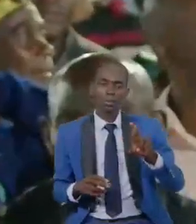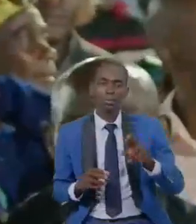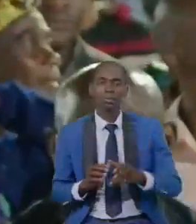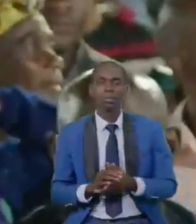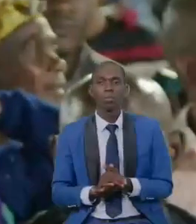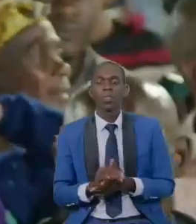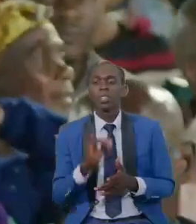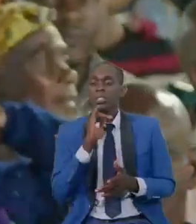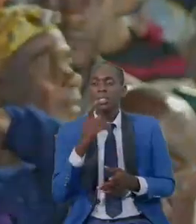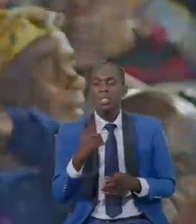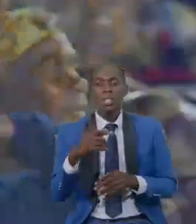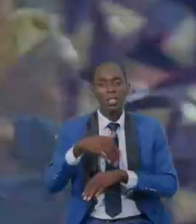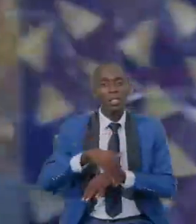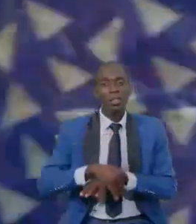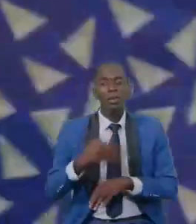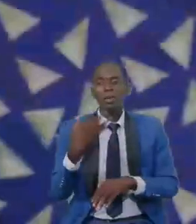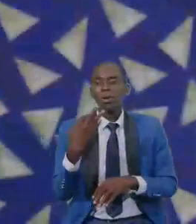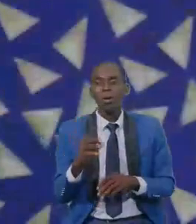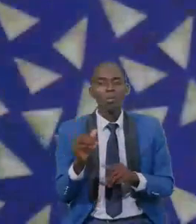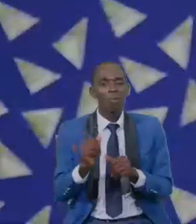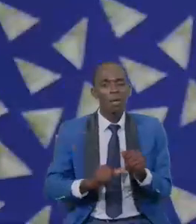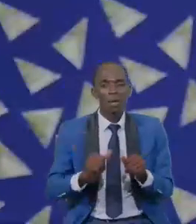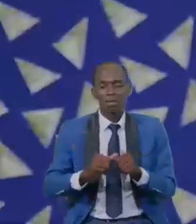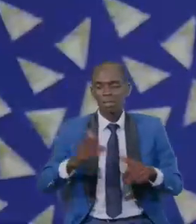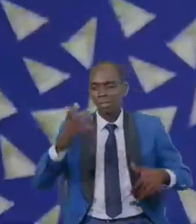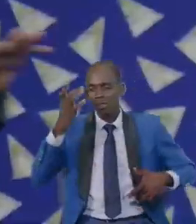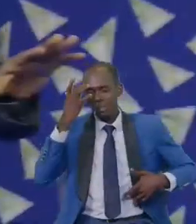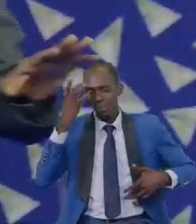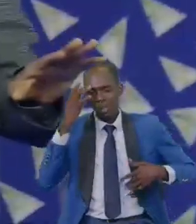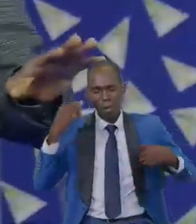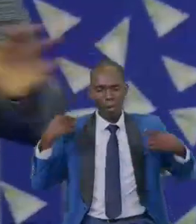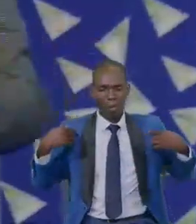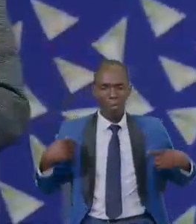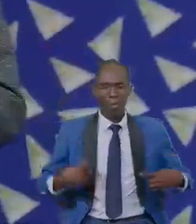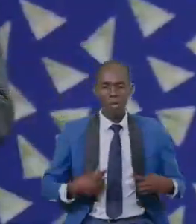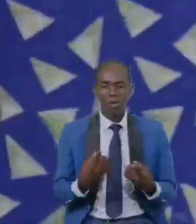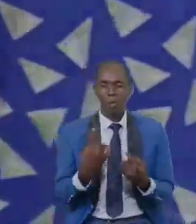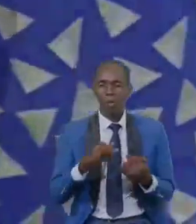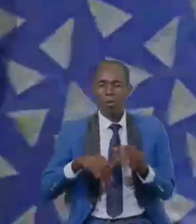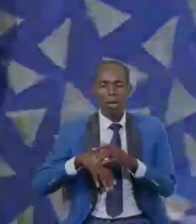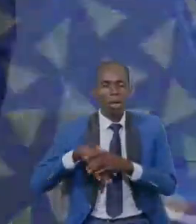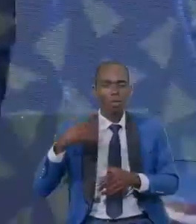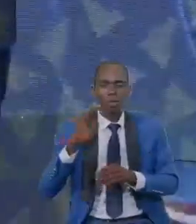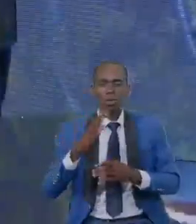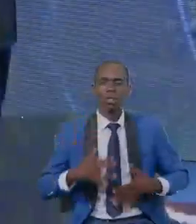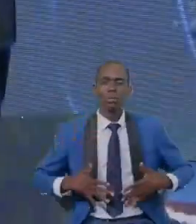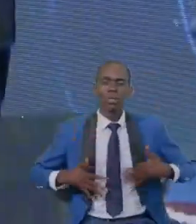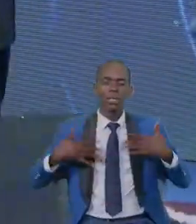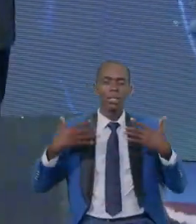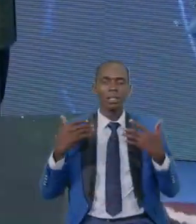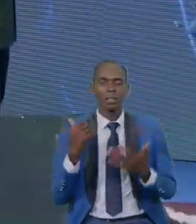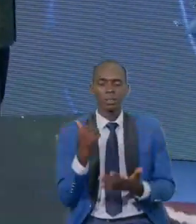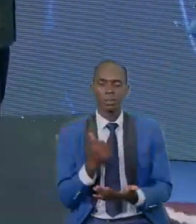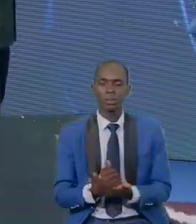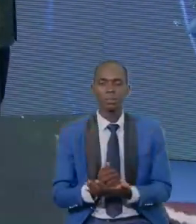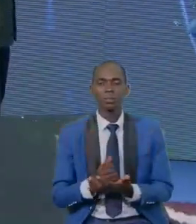It's the night of every sickness, every infirmity getting out of your life.